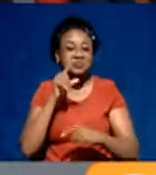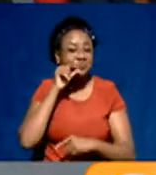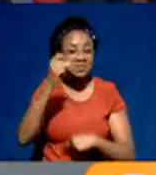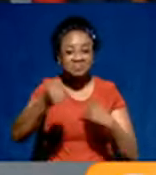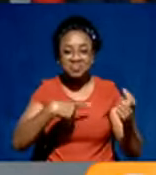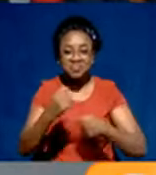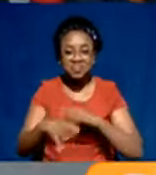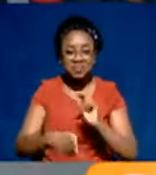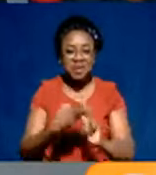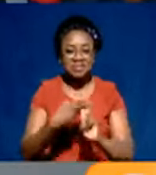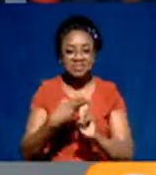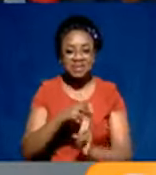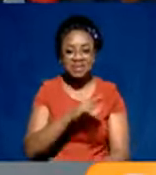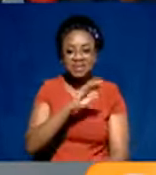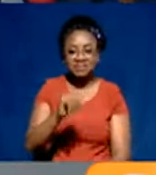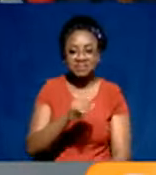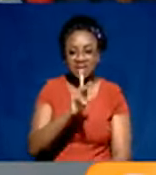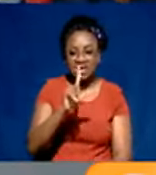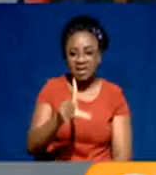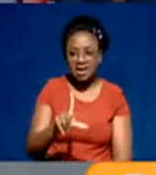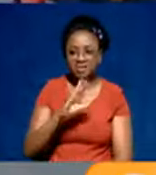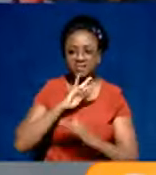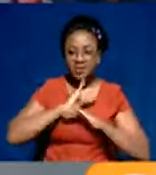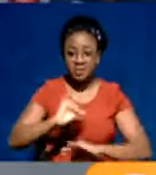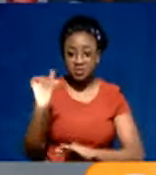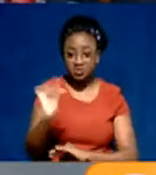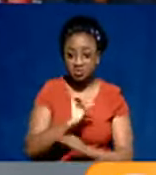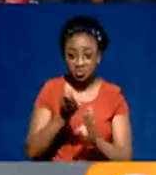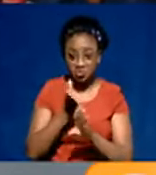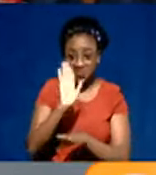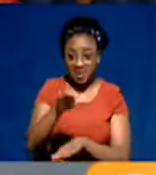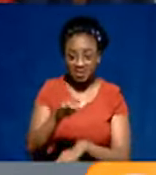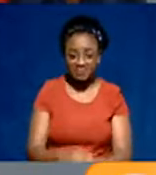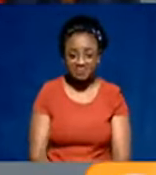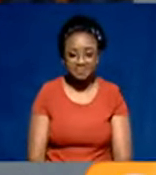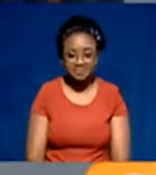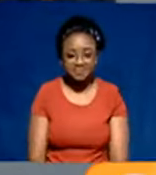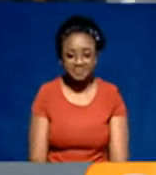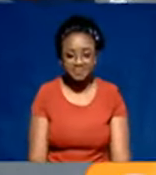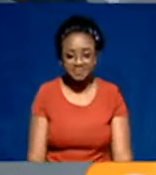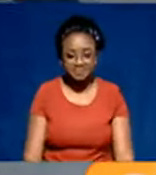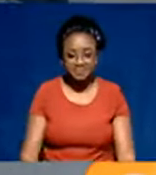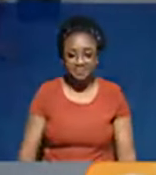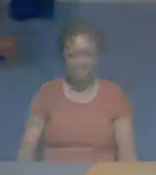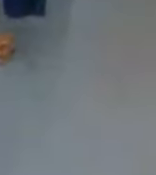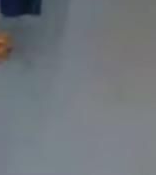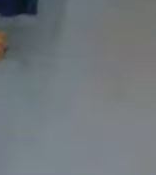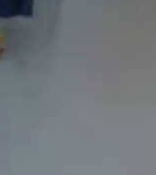hashtag JKLIVE. JKLIVE takes a break. We'll be back in a moment.